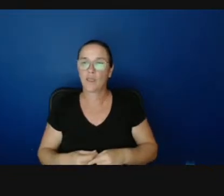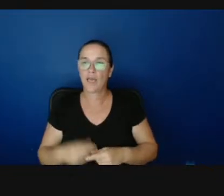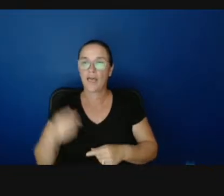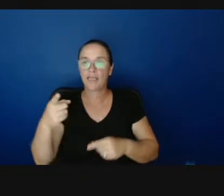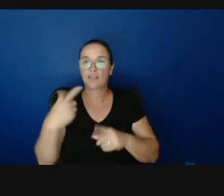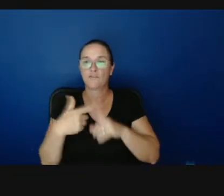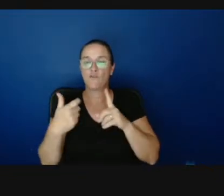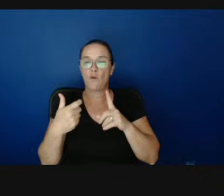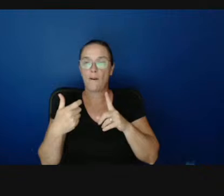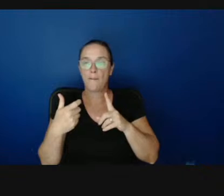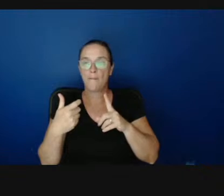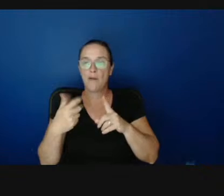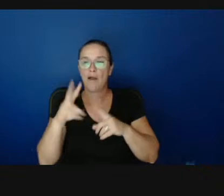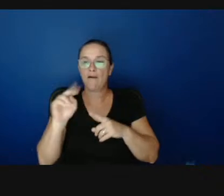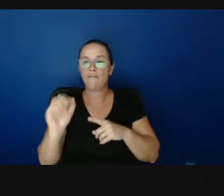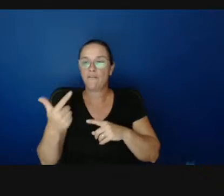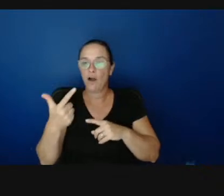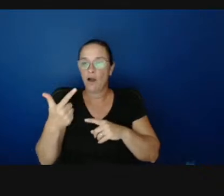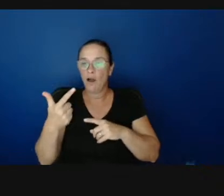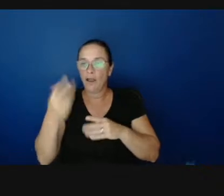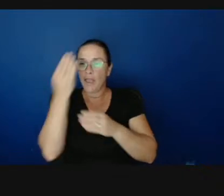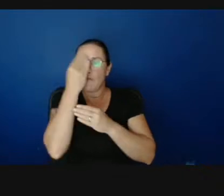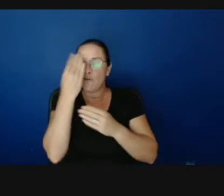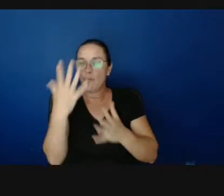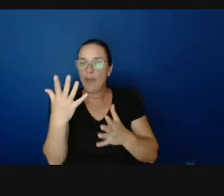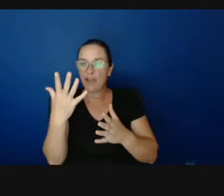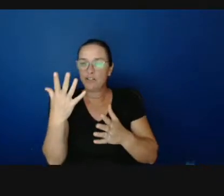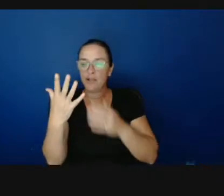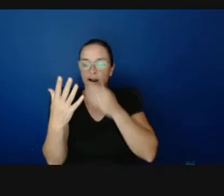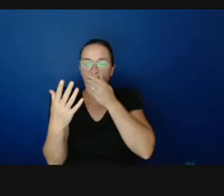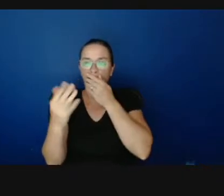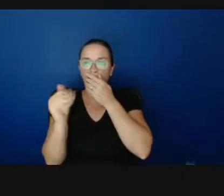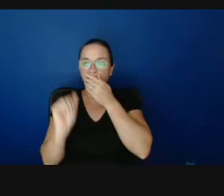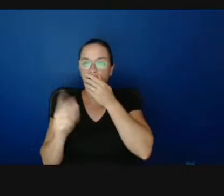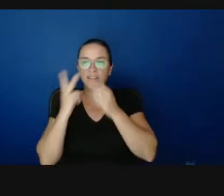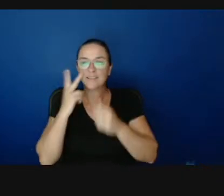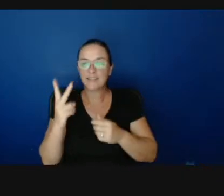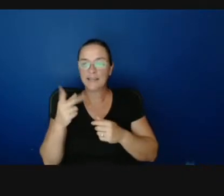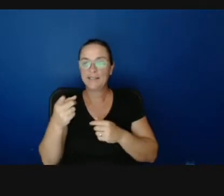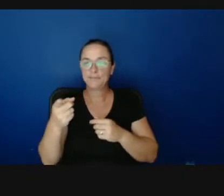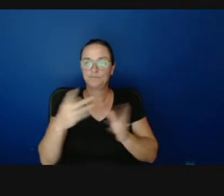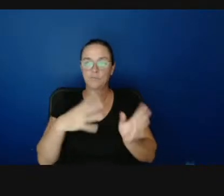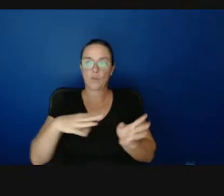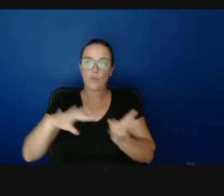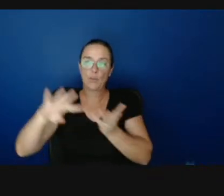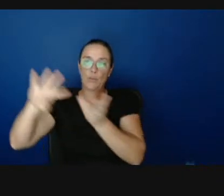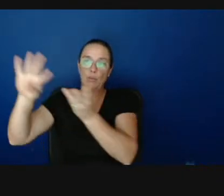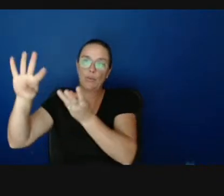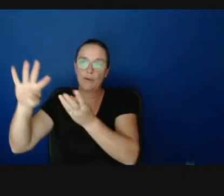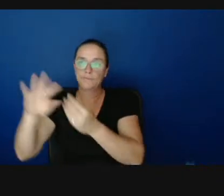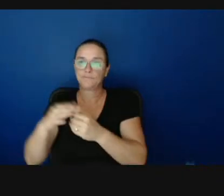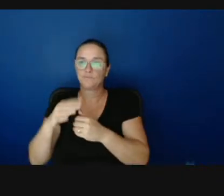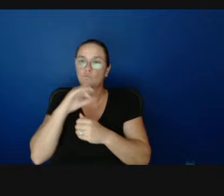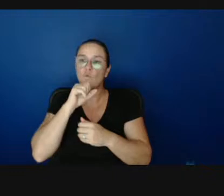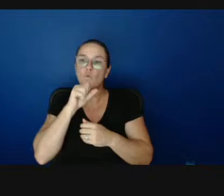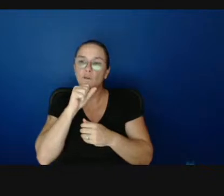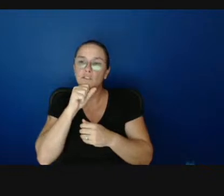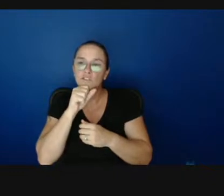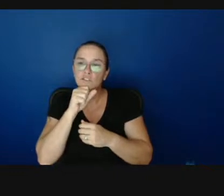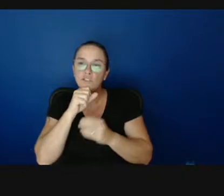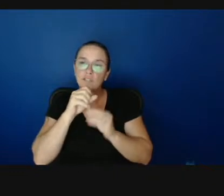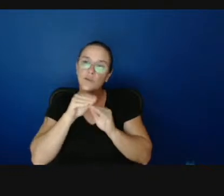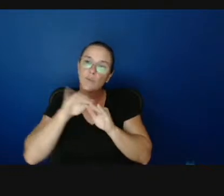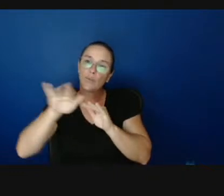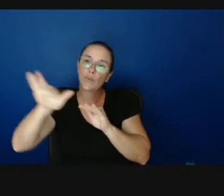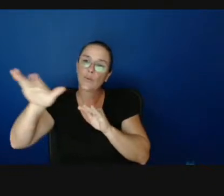from the VOG information dashboard. And you can see that the highlighted orange colors are kind of showing that VOG over the past